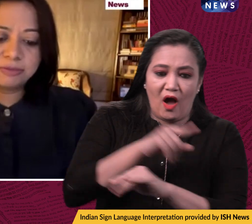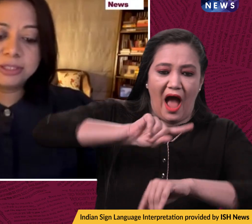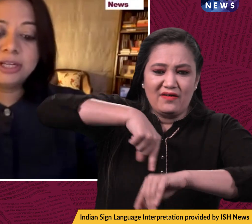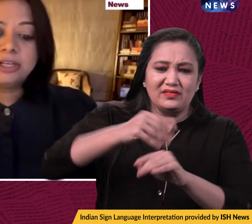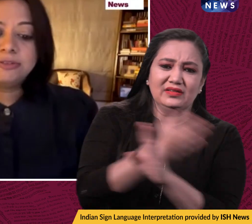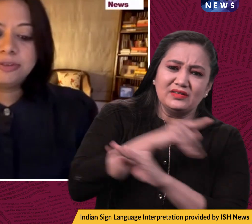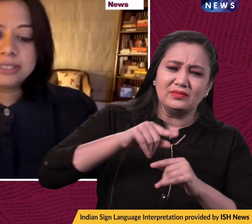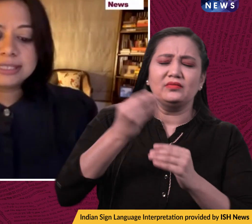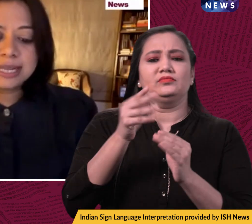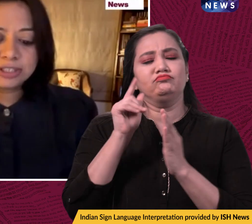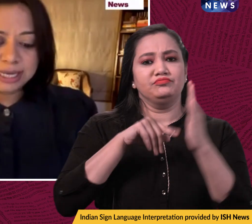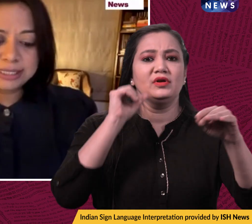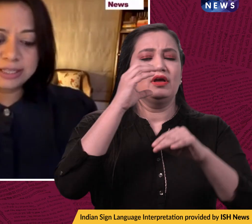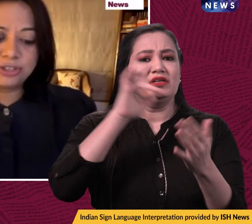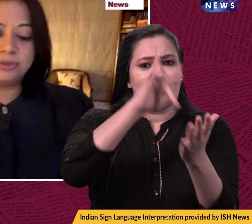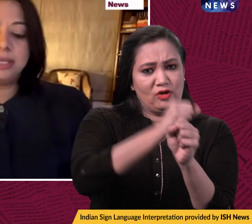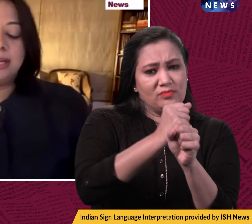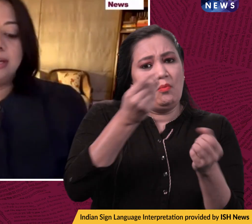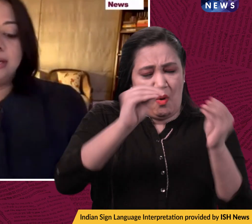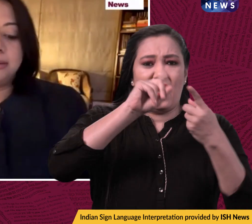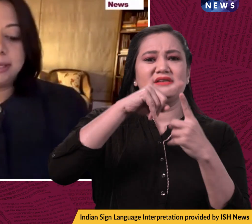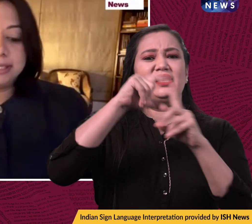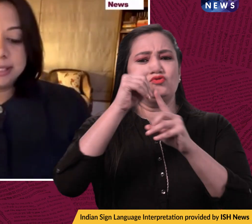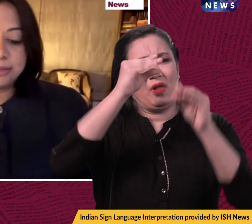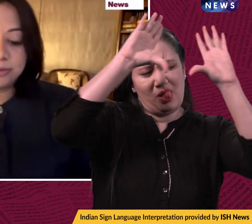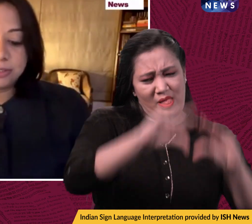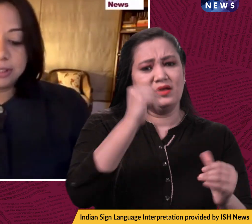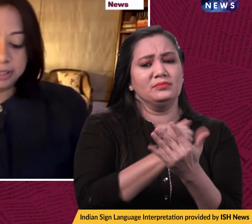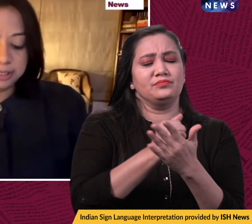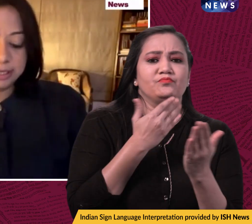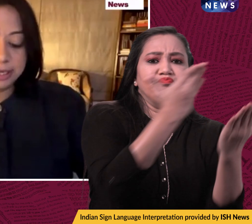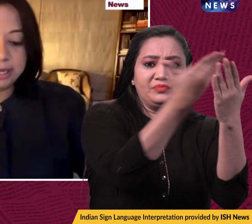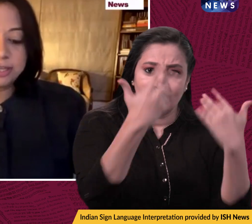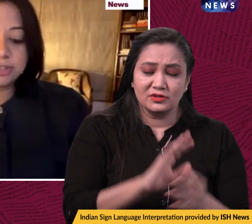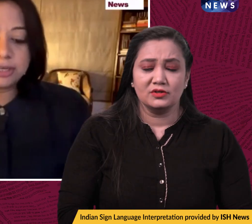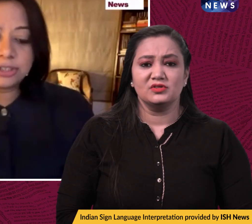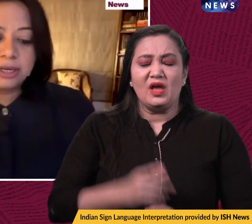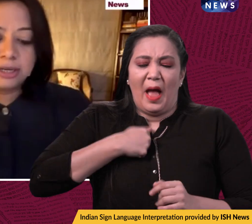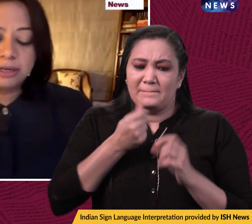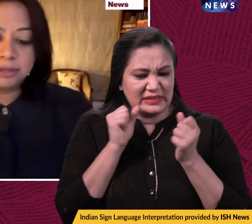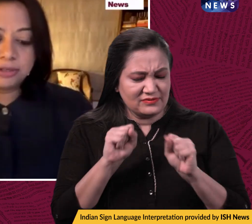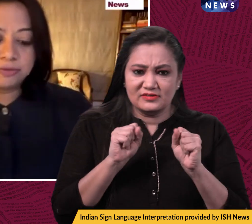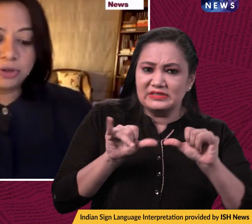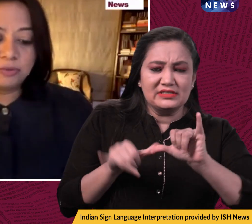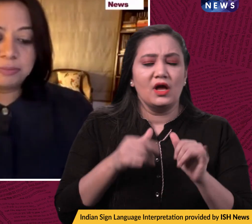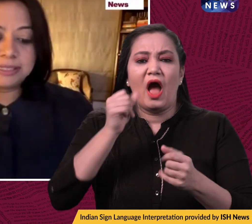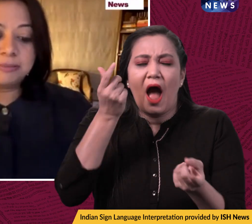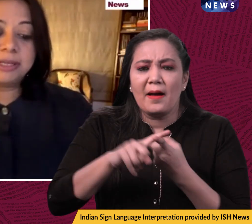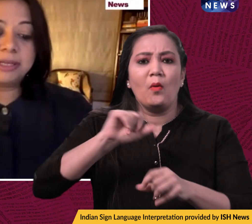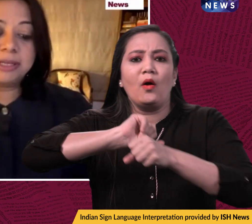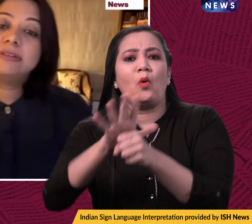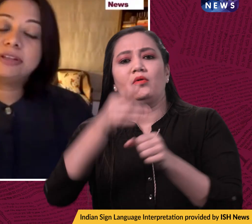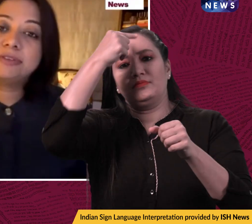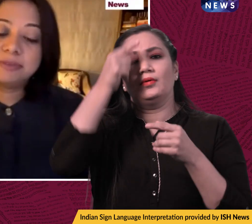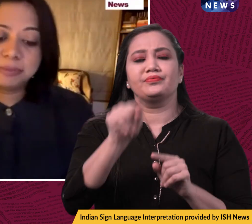central government to further slash excise duty. And he said, of course, that there is a cash crunch because of the COVID